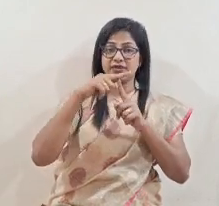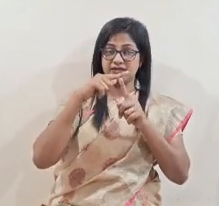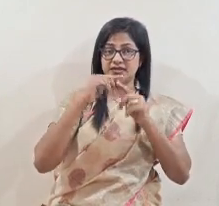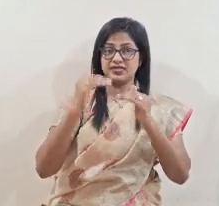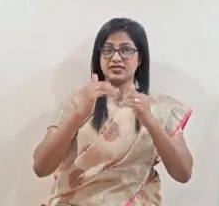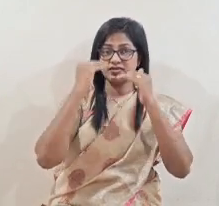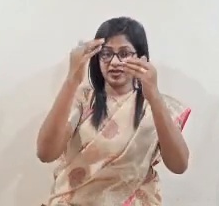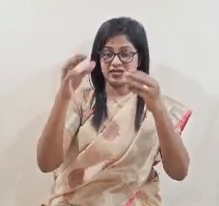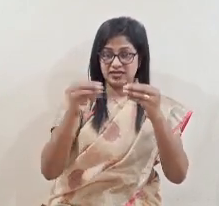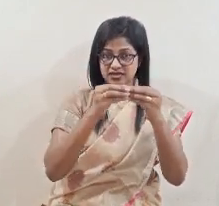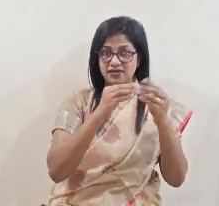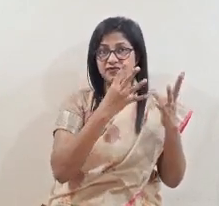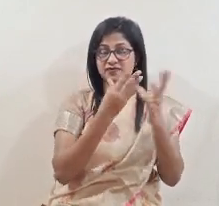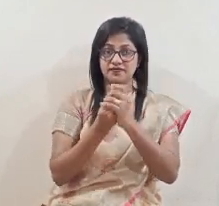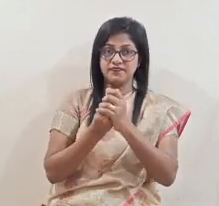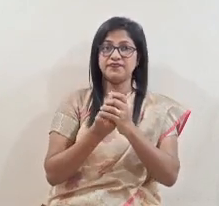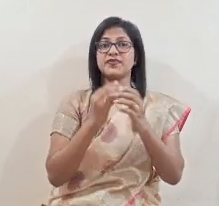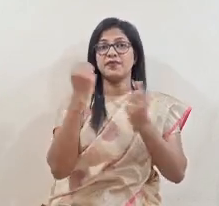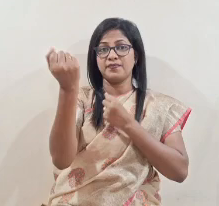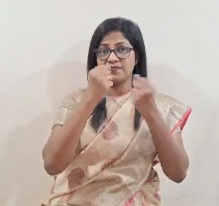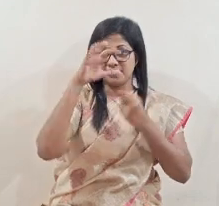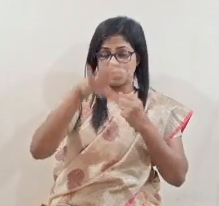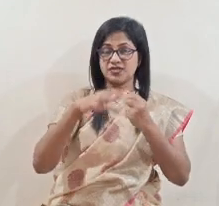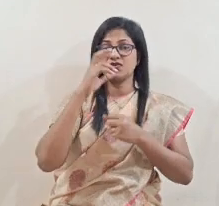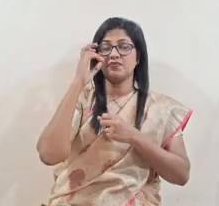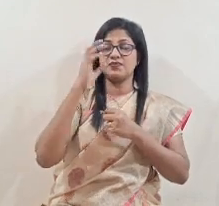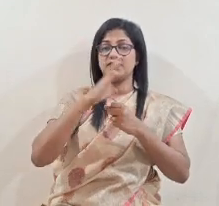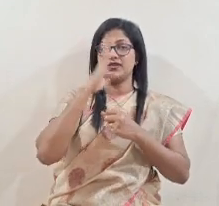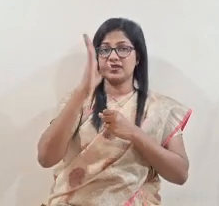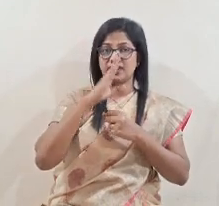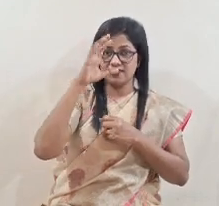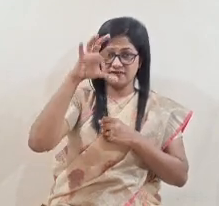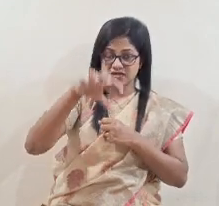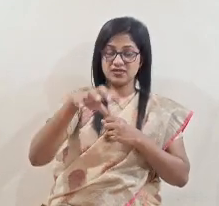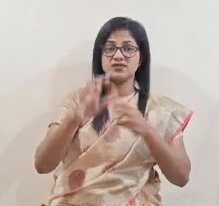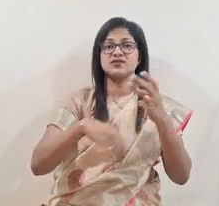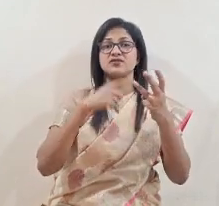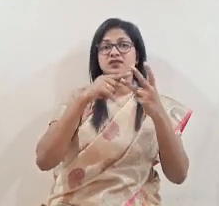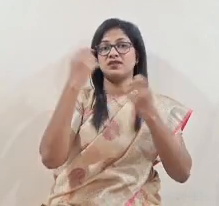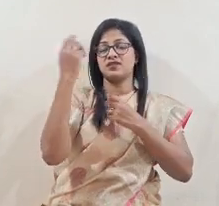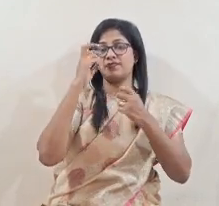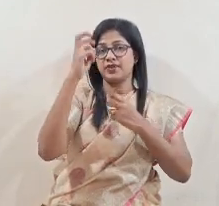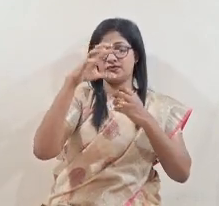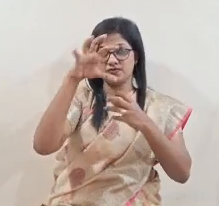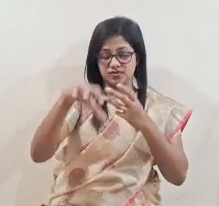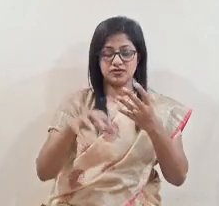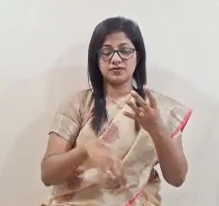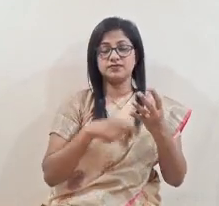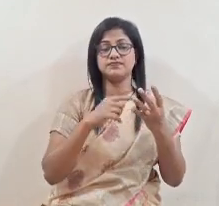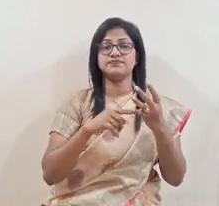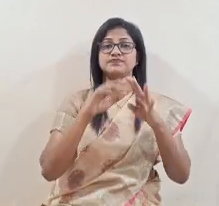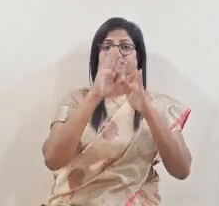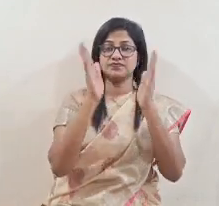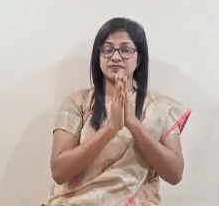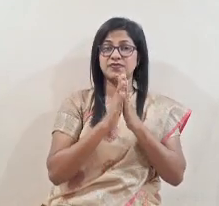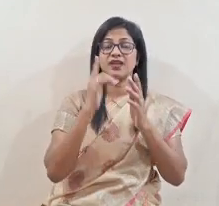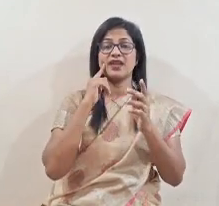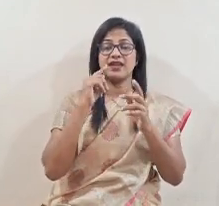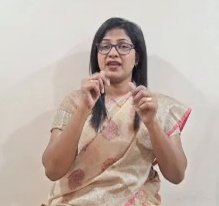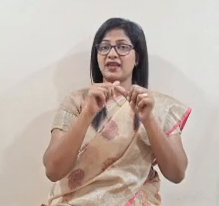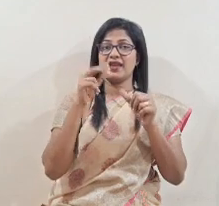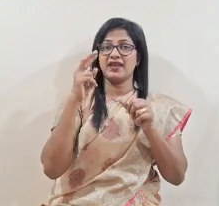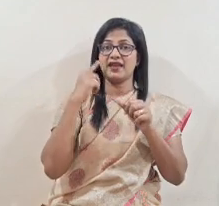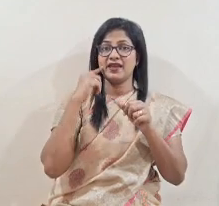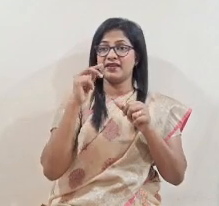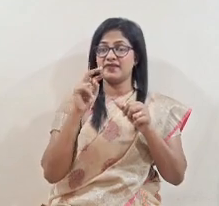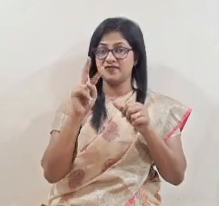same, but later on, and building density and land use can be incorporated as an